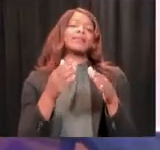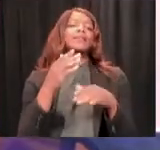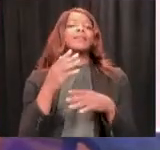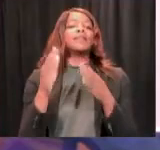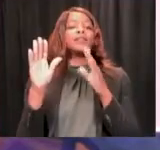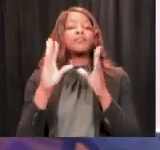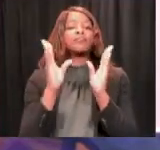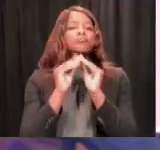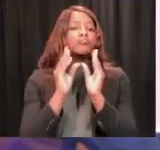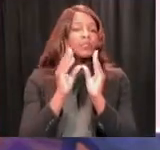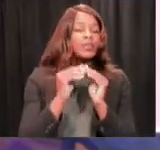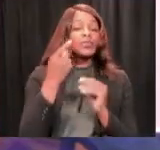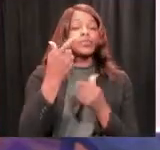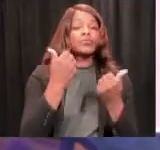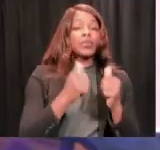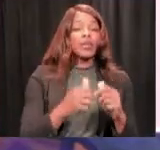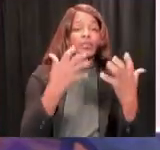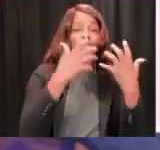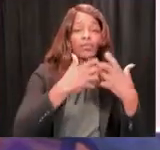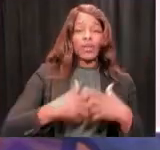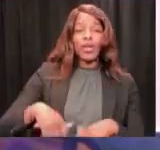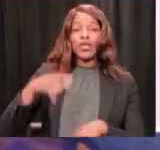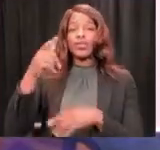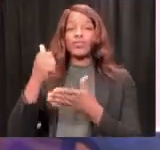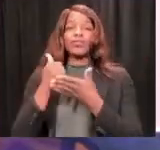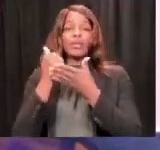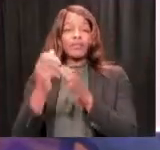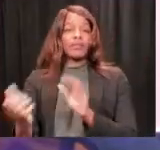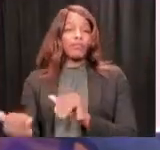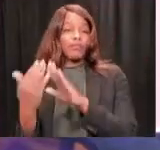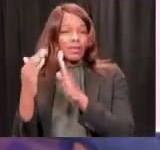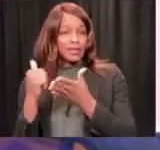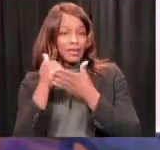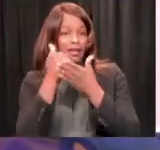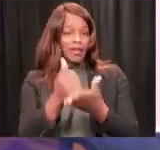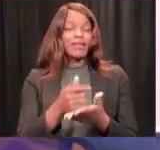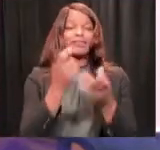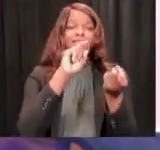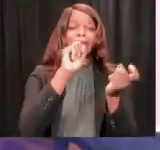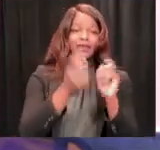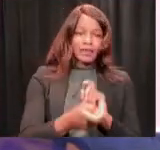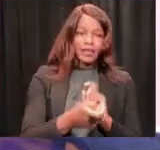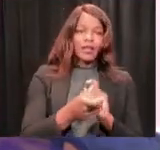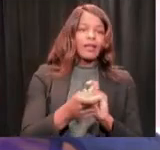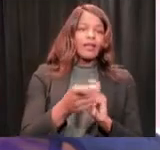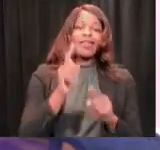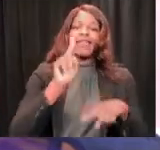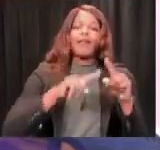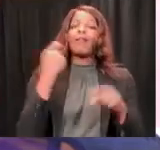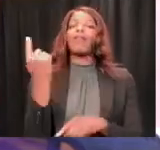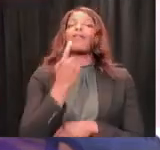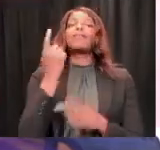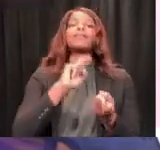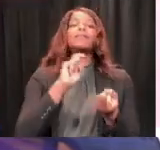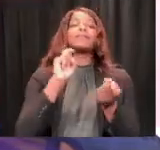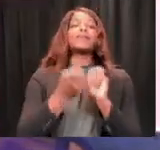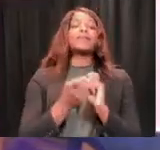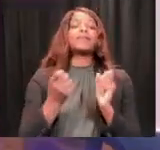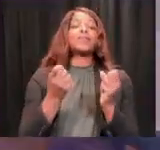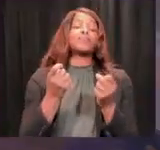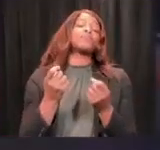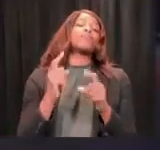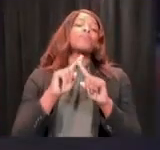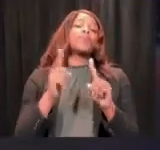call. You try to work it out. You try to be there. You try to be present. We cannot always change where we've come from, but we